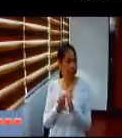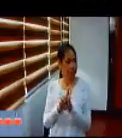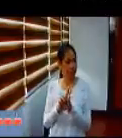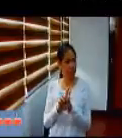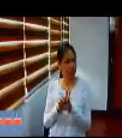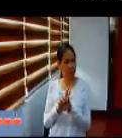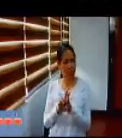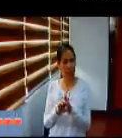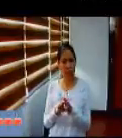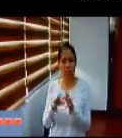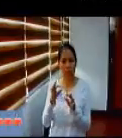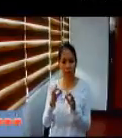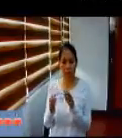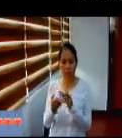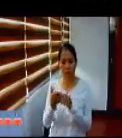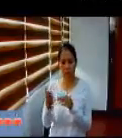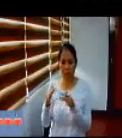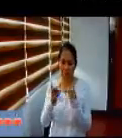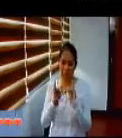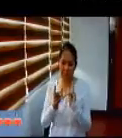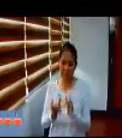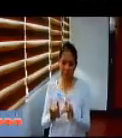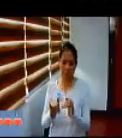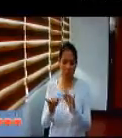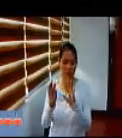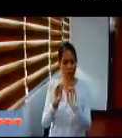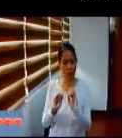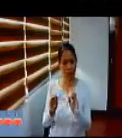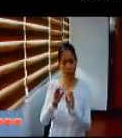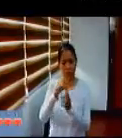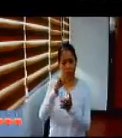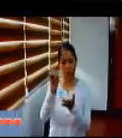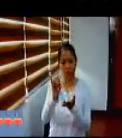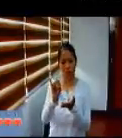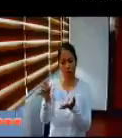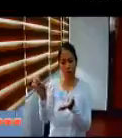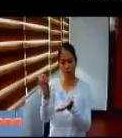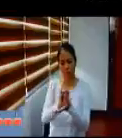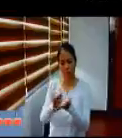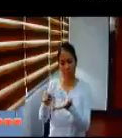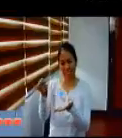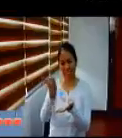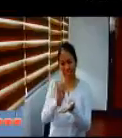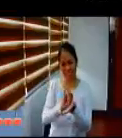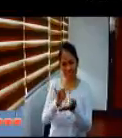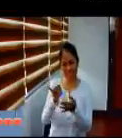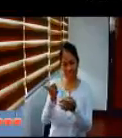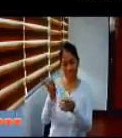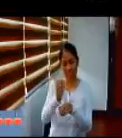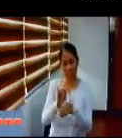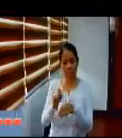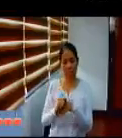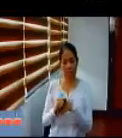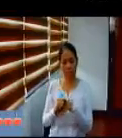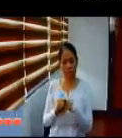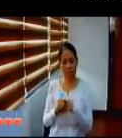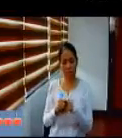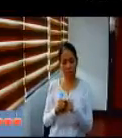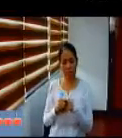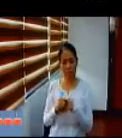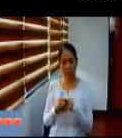just maintain it, you don't invest in anything else, it's going to stay as still, it might even decline.